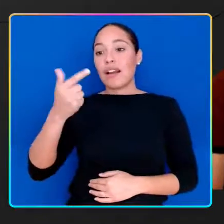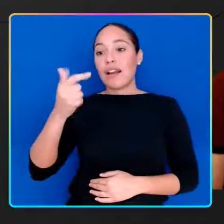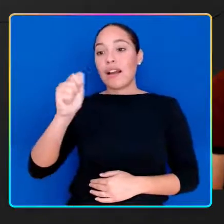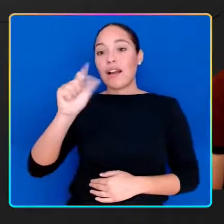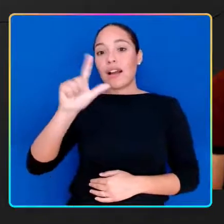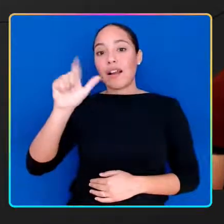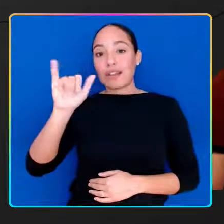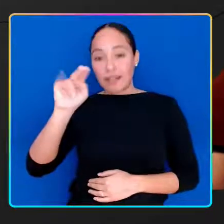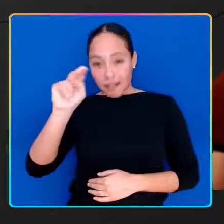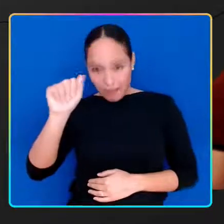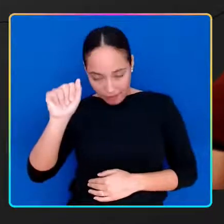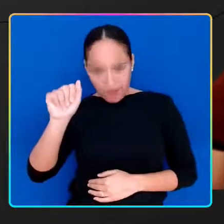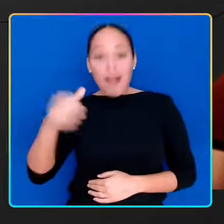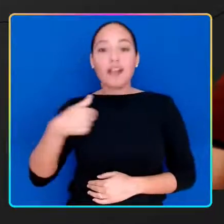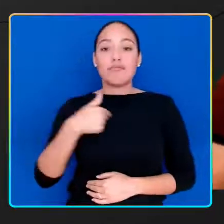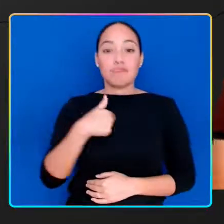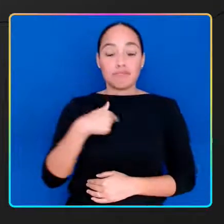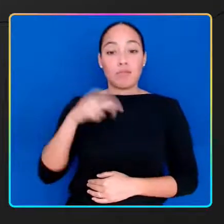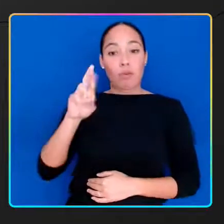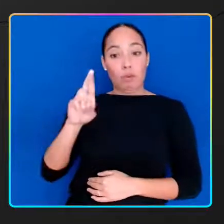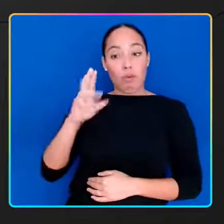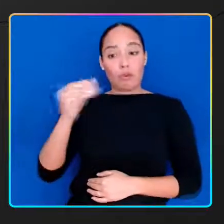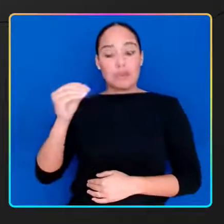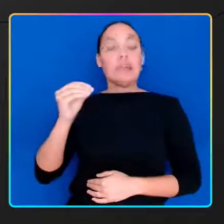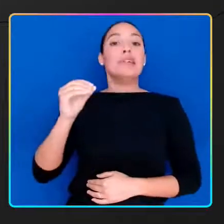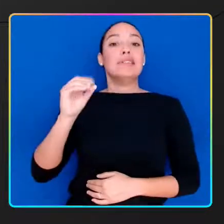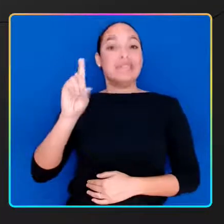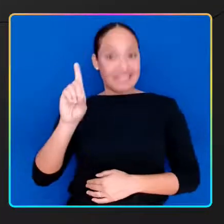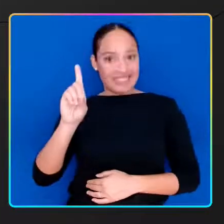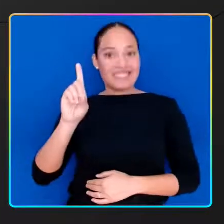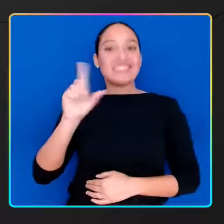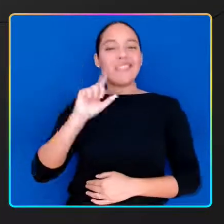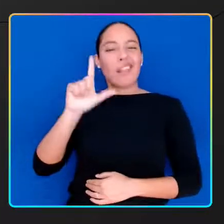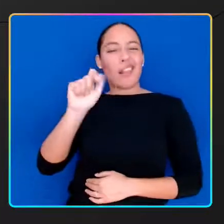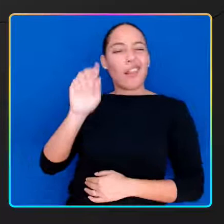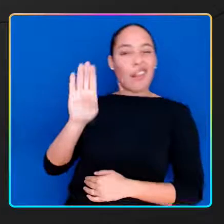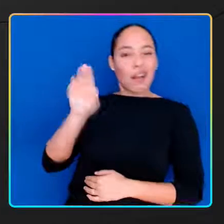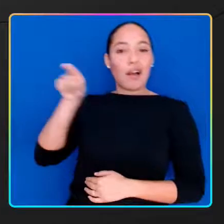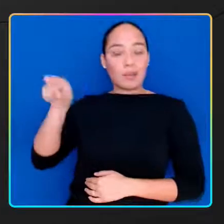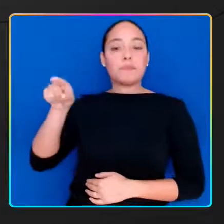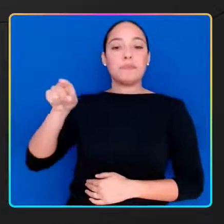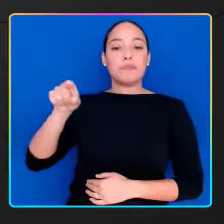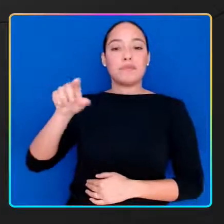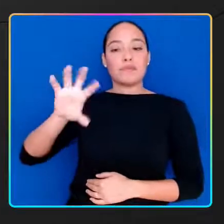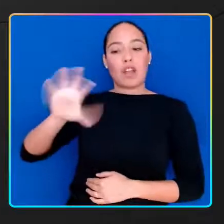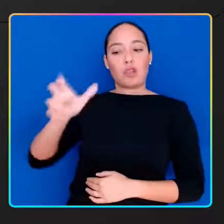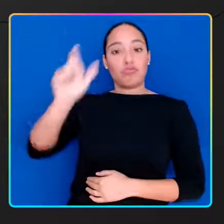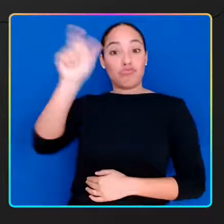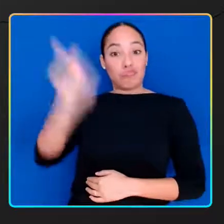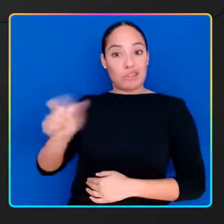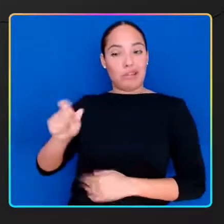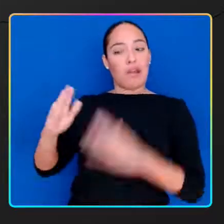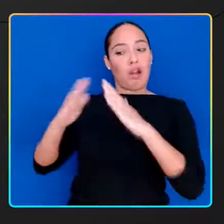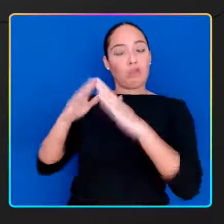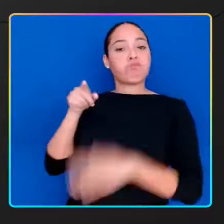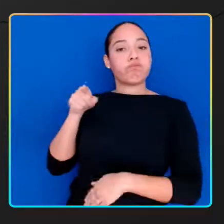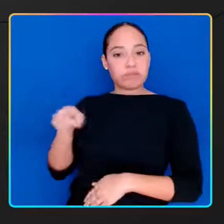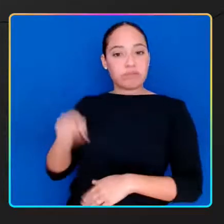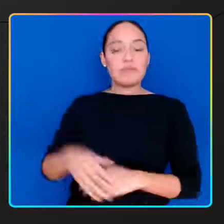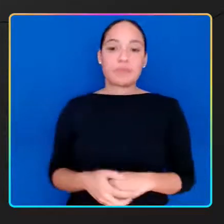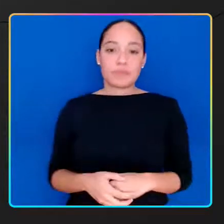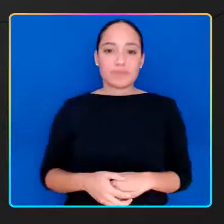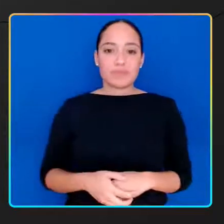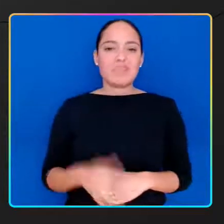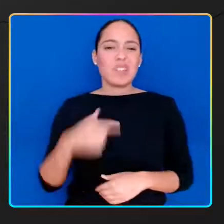Lab based in Italy. Our business is behind the most famous and biggest sports event